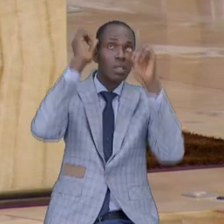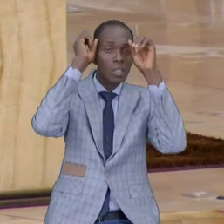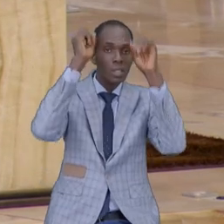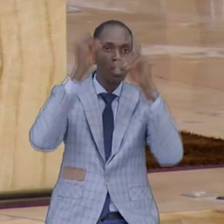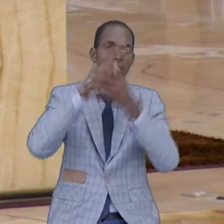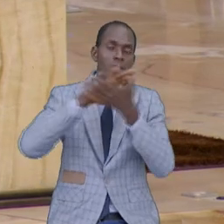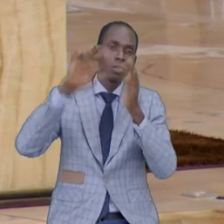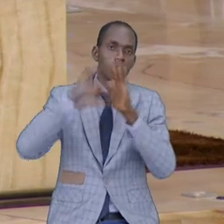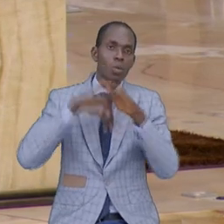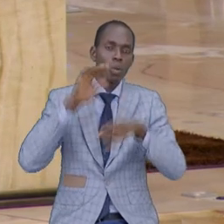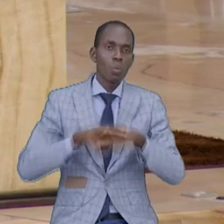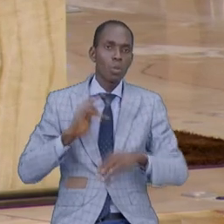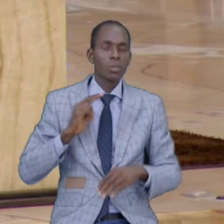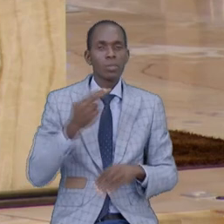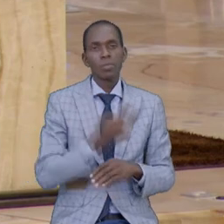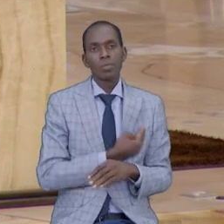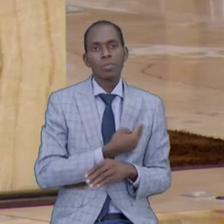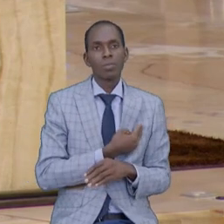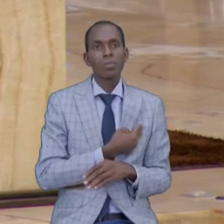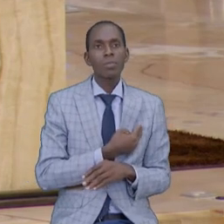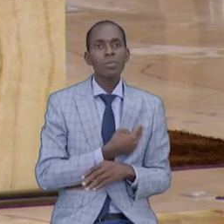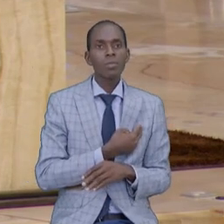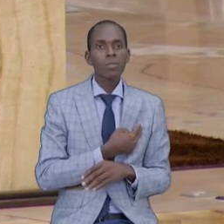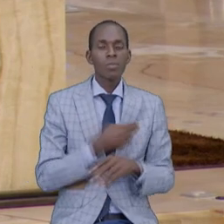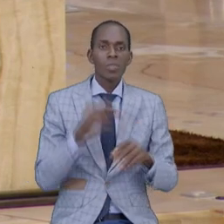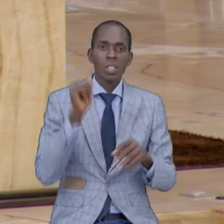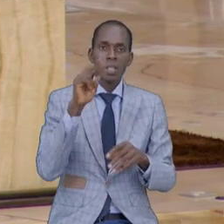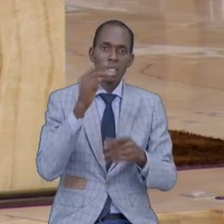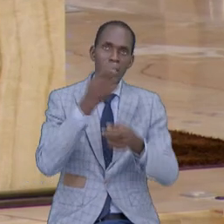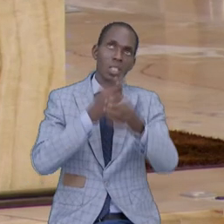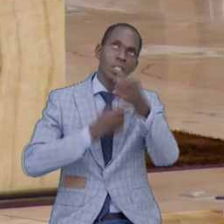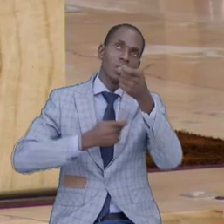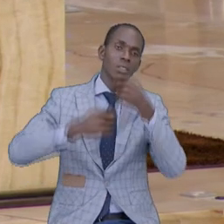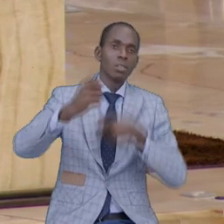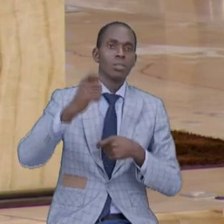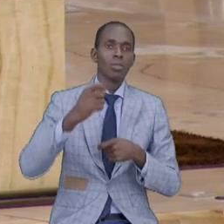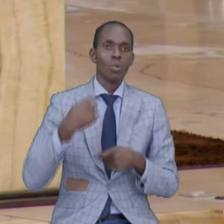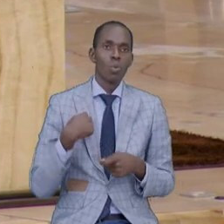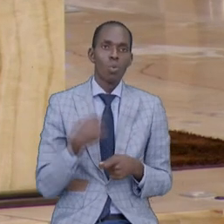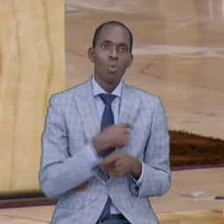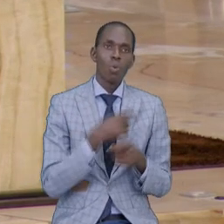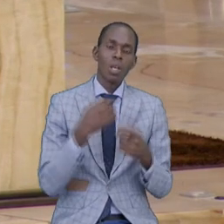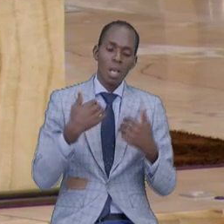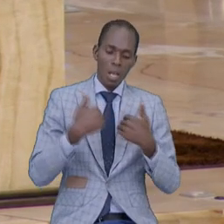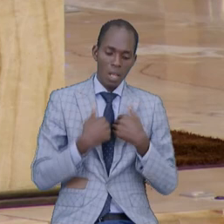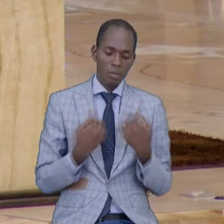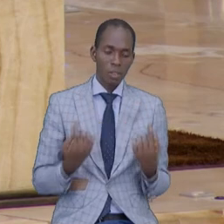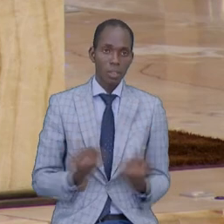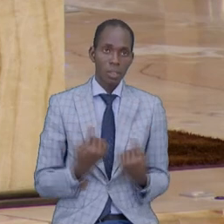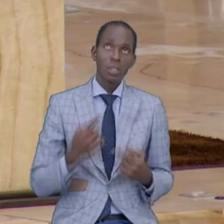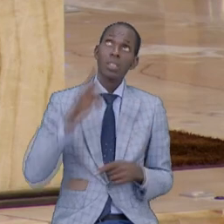righteousness upon us and exchange. We had sin, he